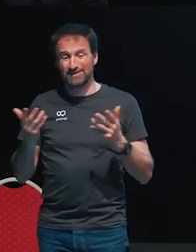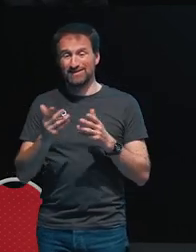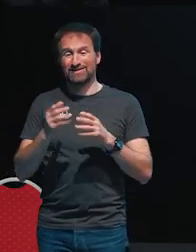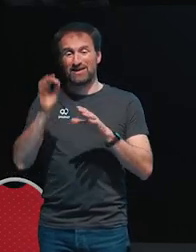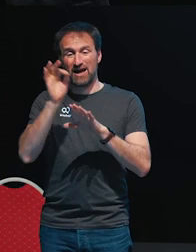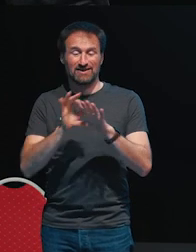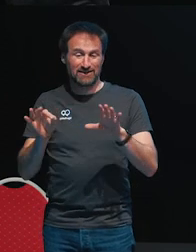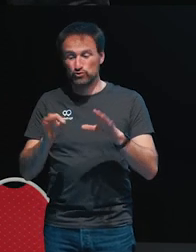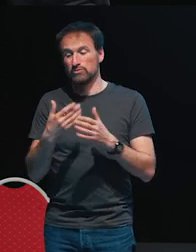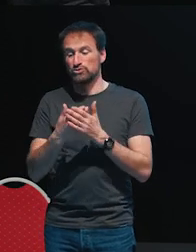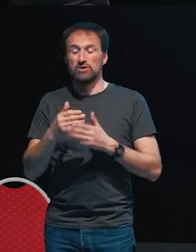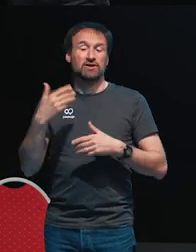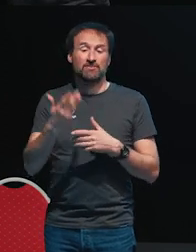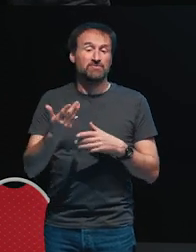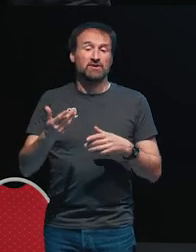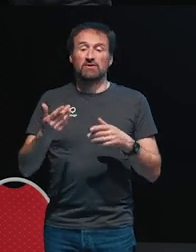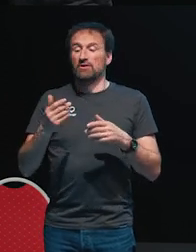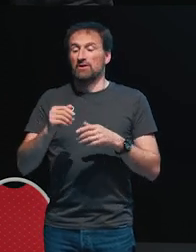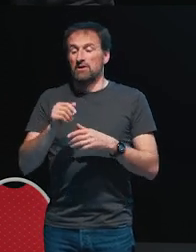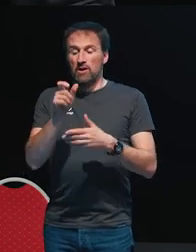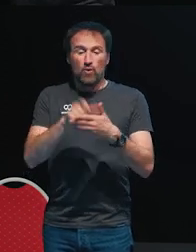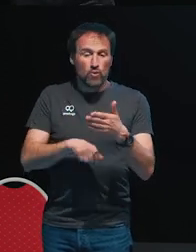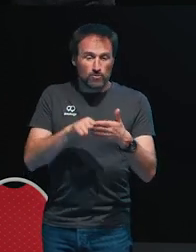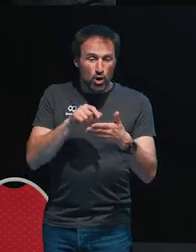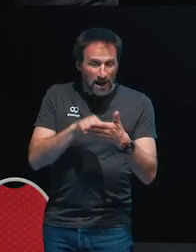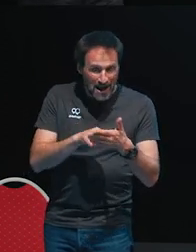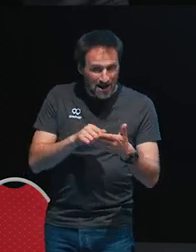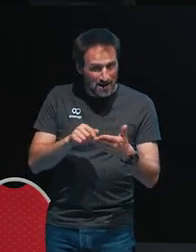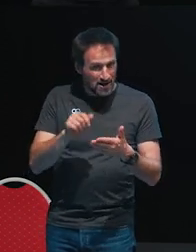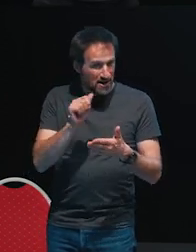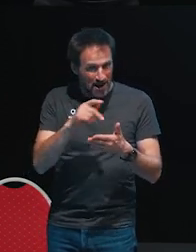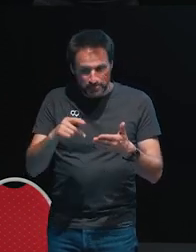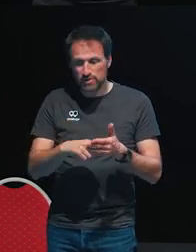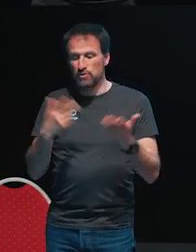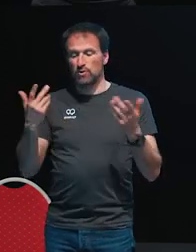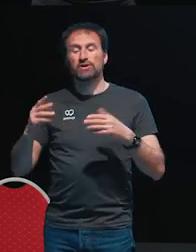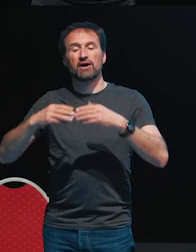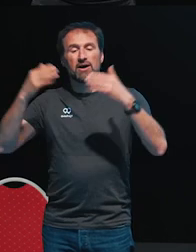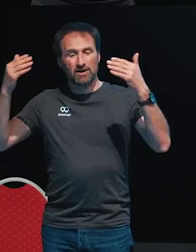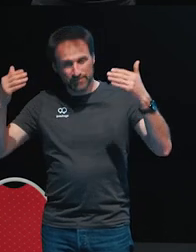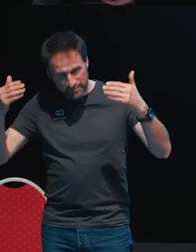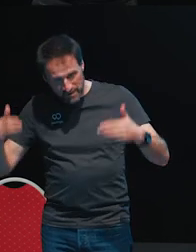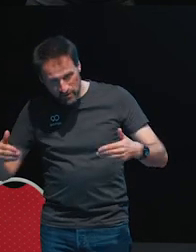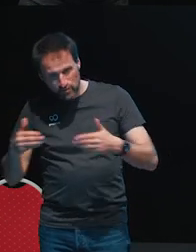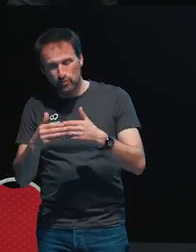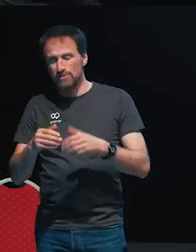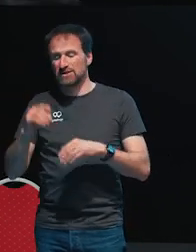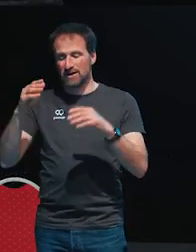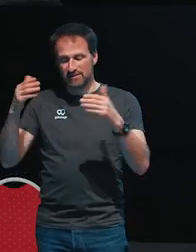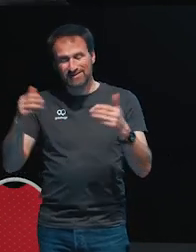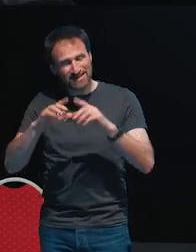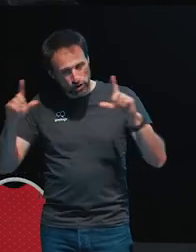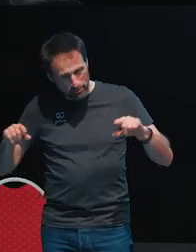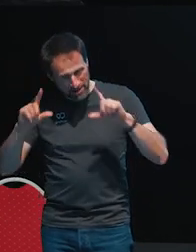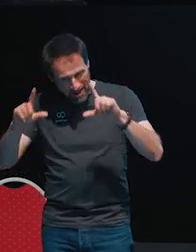a desktop app. And the funny thing is, only web apps use cookies to store stuff. A mobile app is not going to do this. A desktop app is not